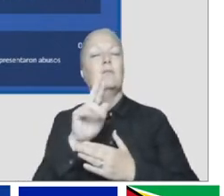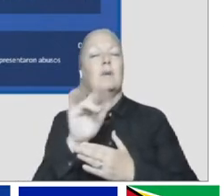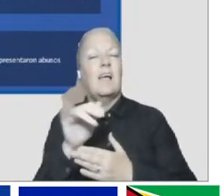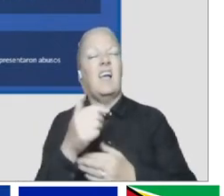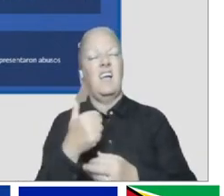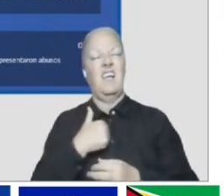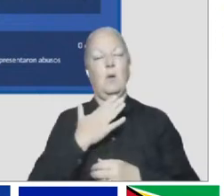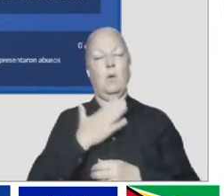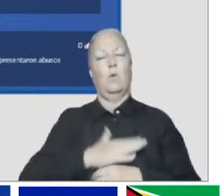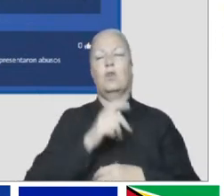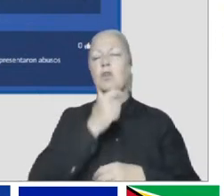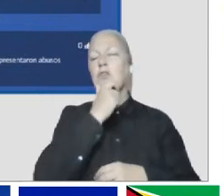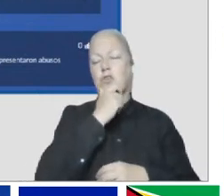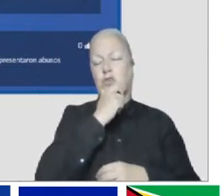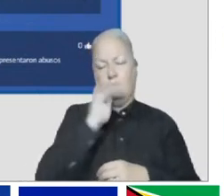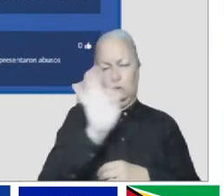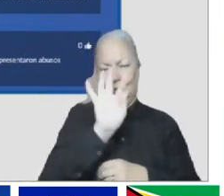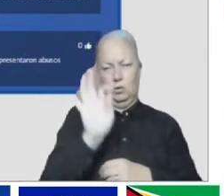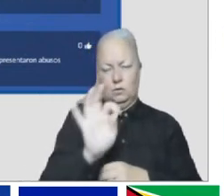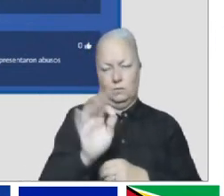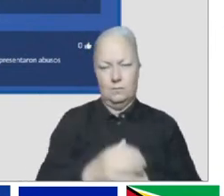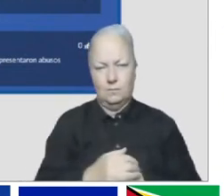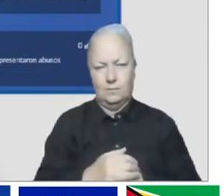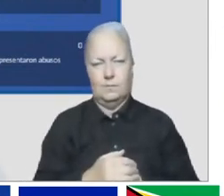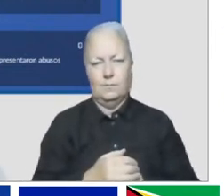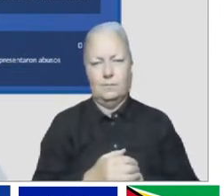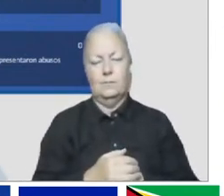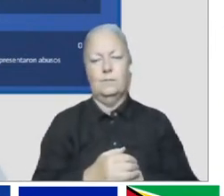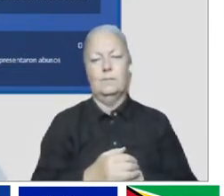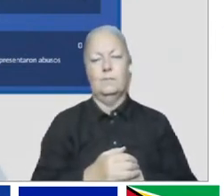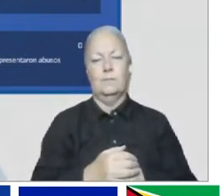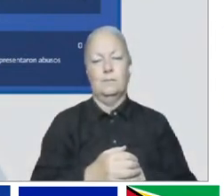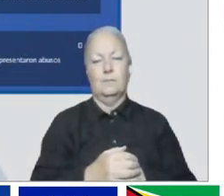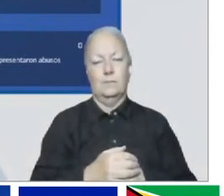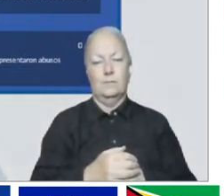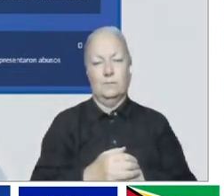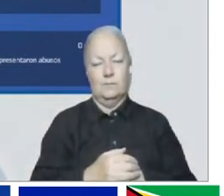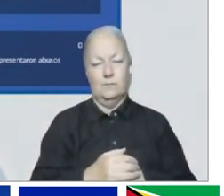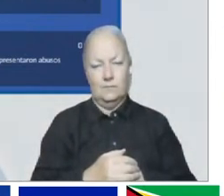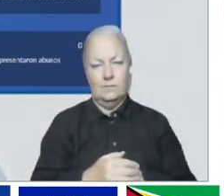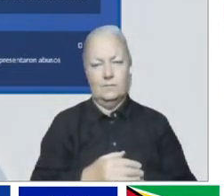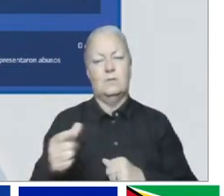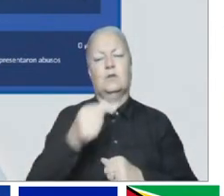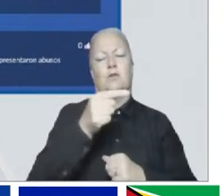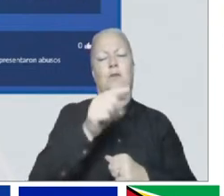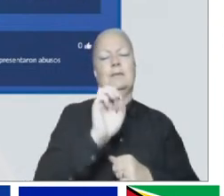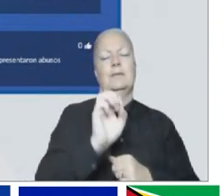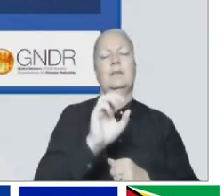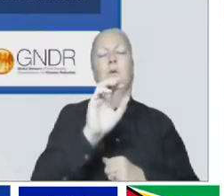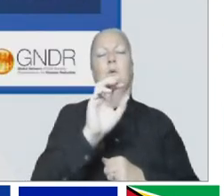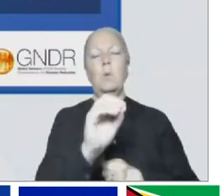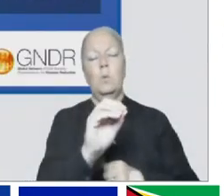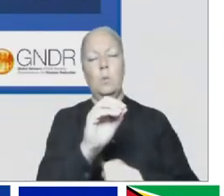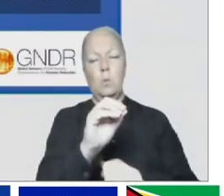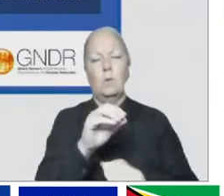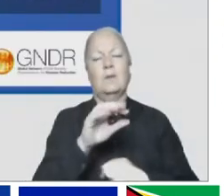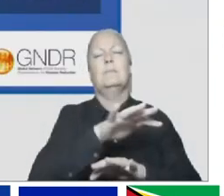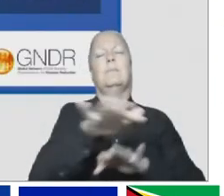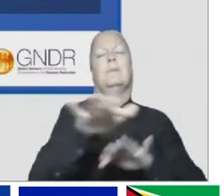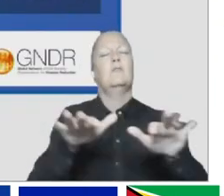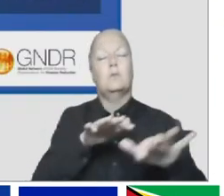the contribution of geospatial information in disaster risk management governance?